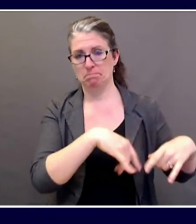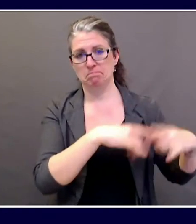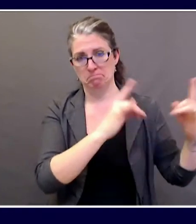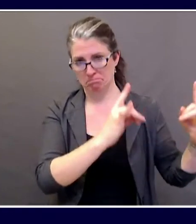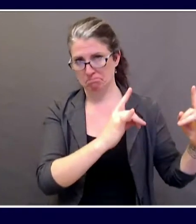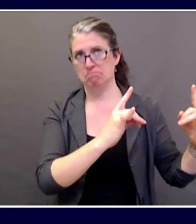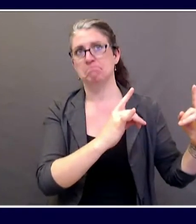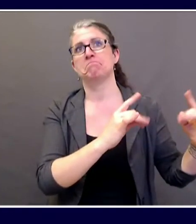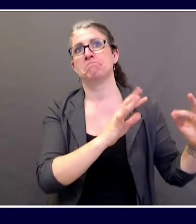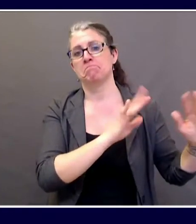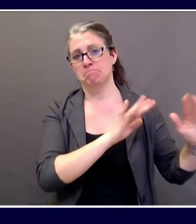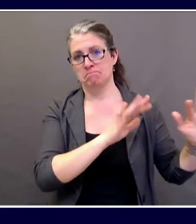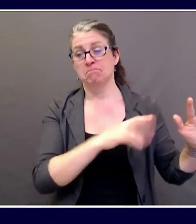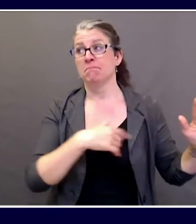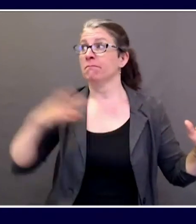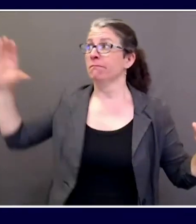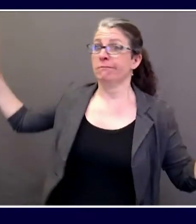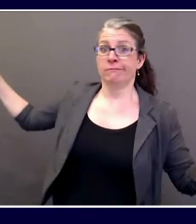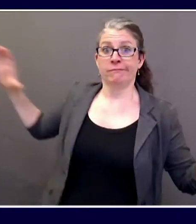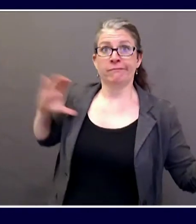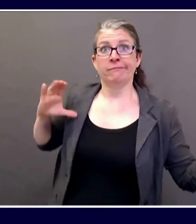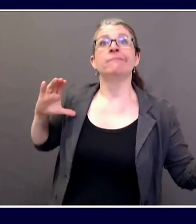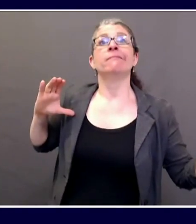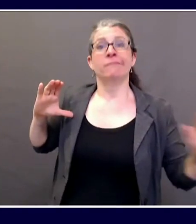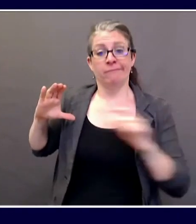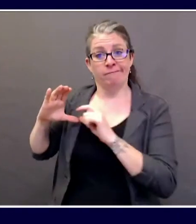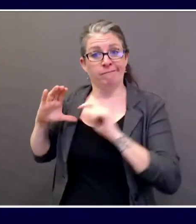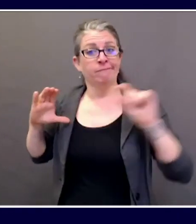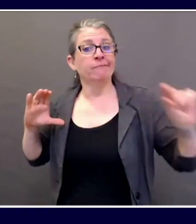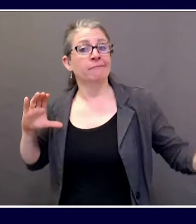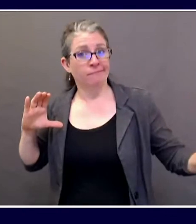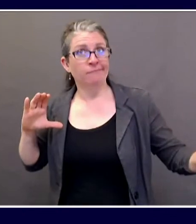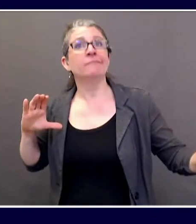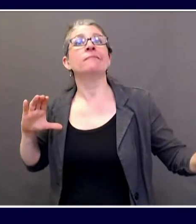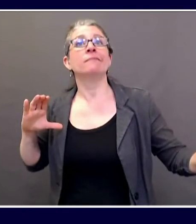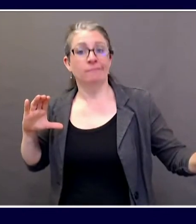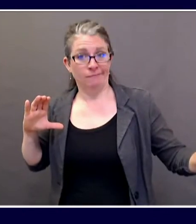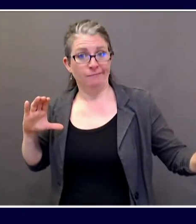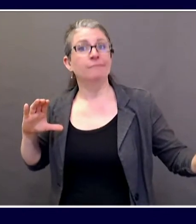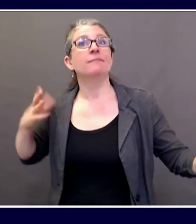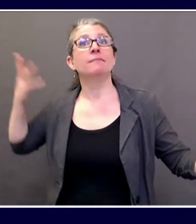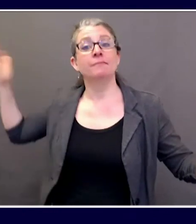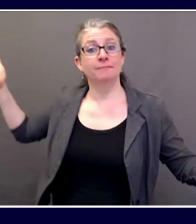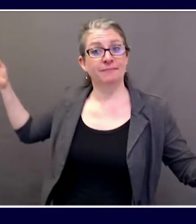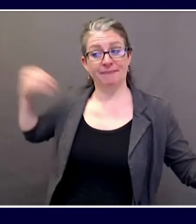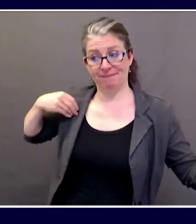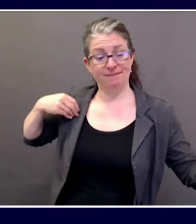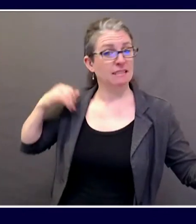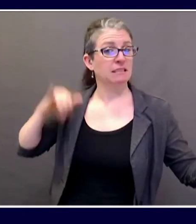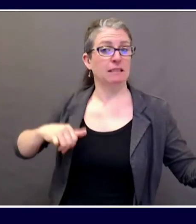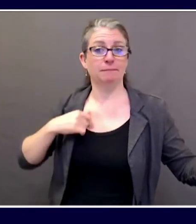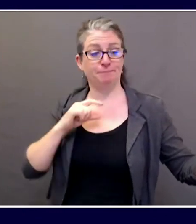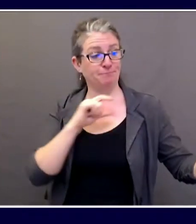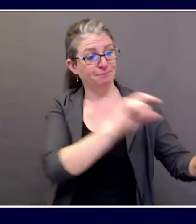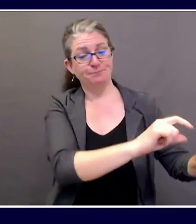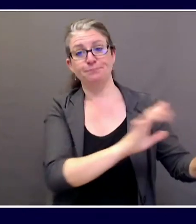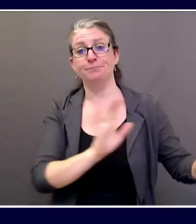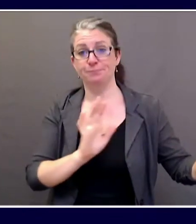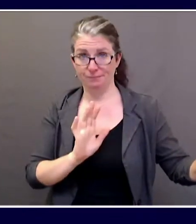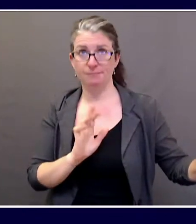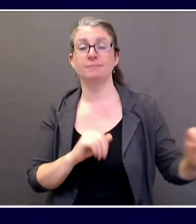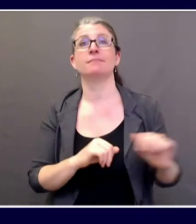where we see what we are getting from the federal government. We're hoping it doesn't fall below the 2,200